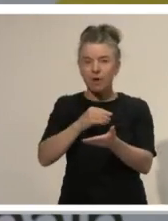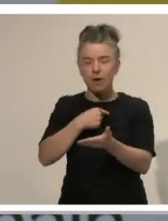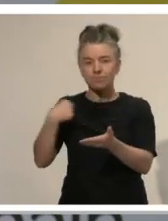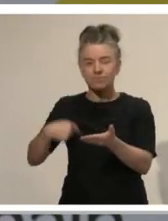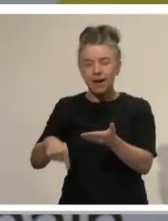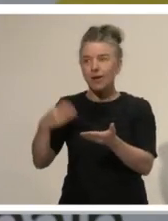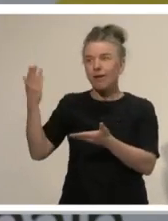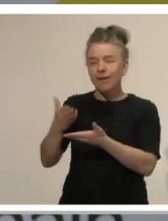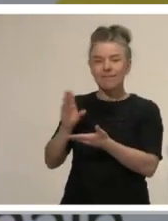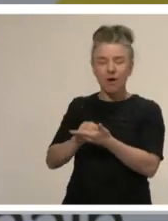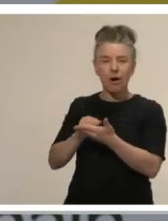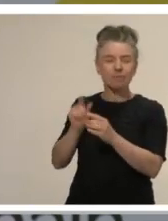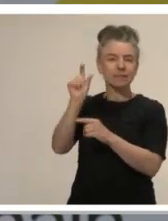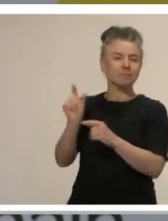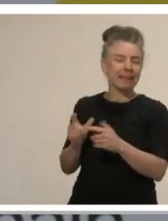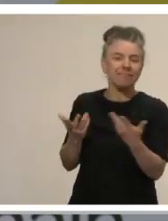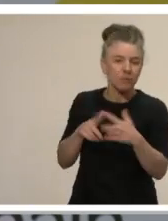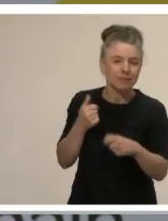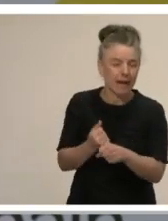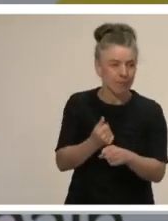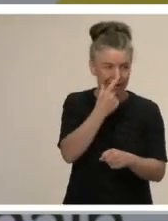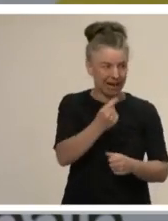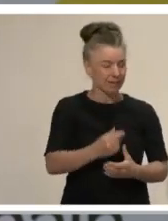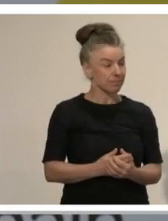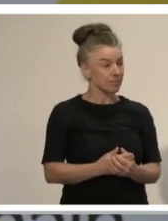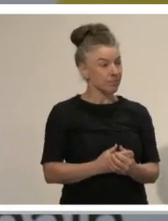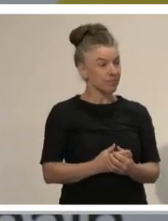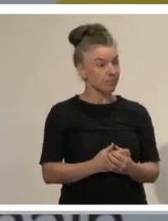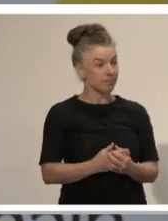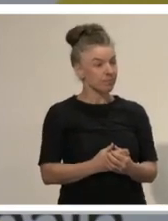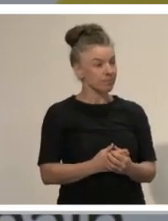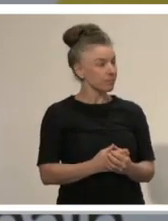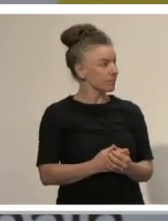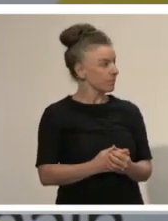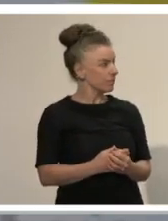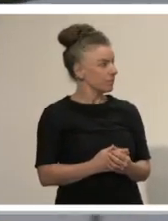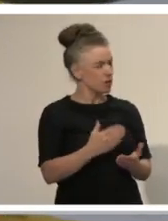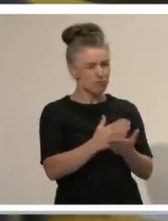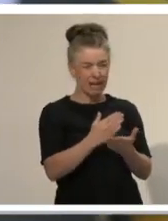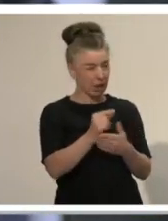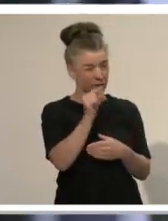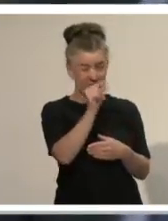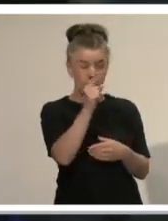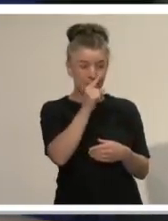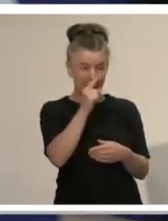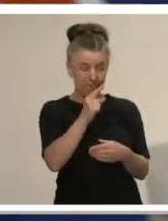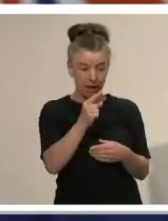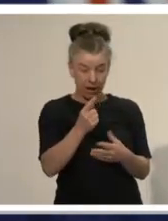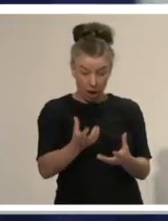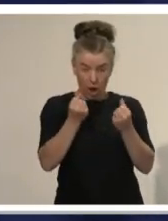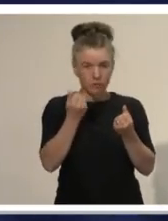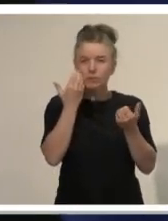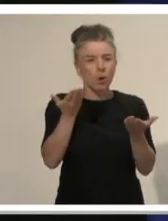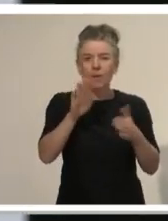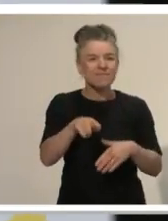to also provide insights. So at the moment, sometimes actually just a small handful really in recent times, and even then you can